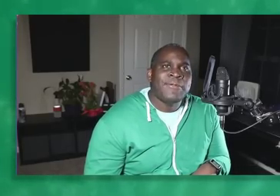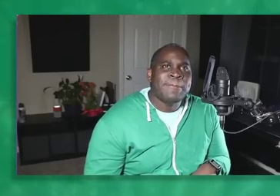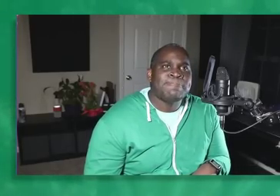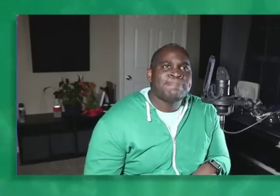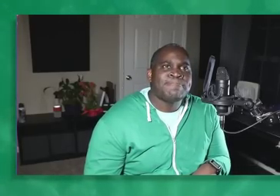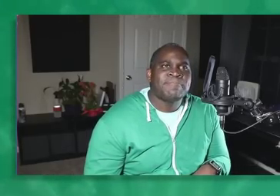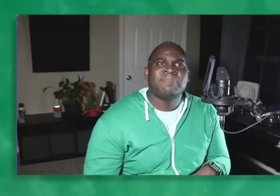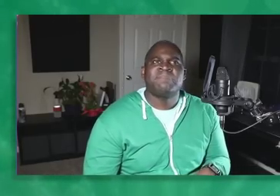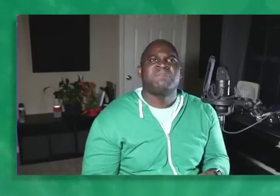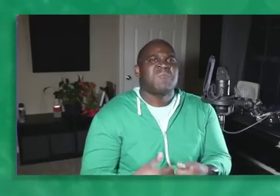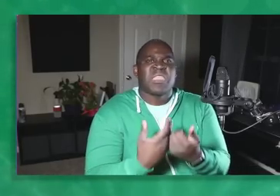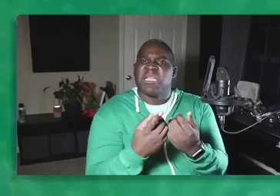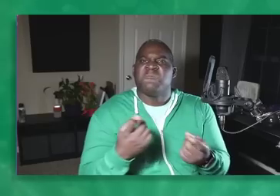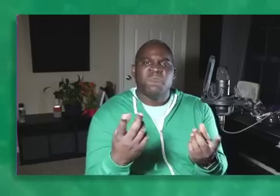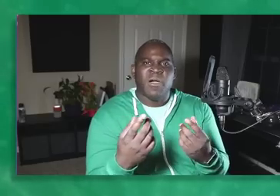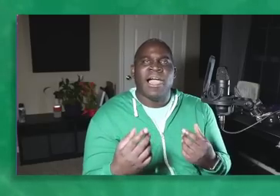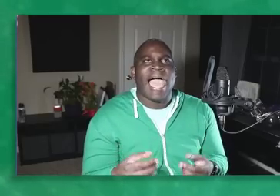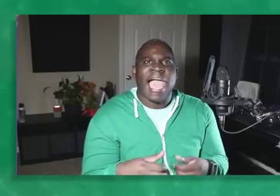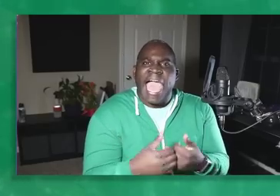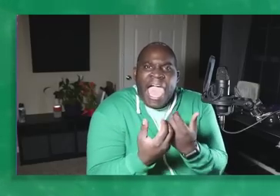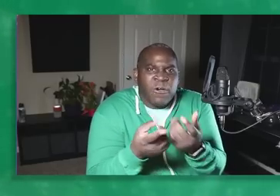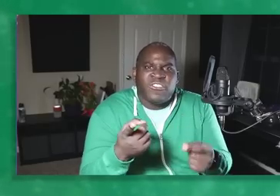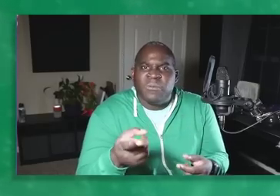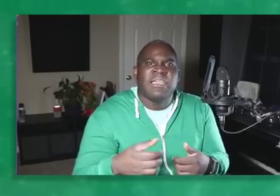how would I do it?